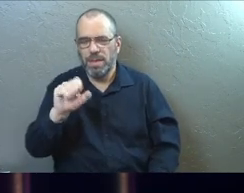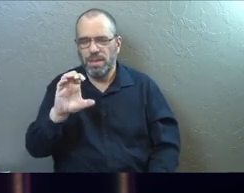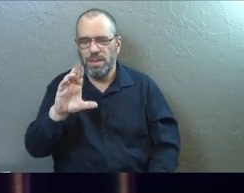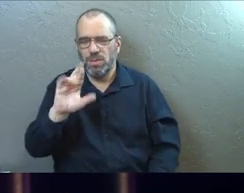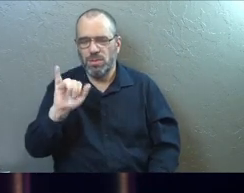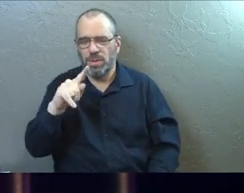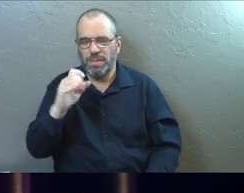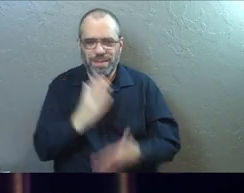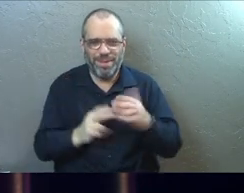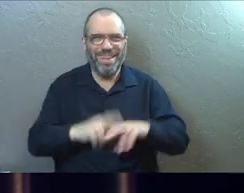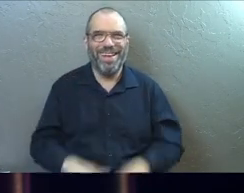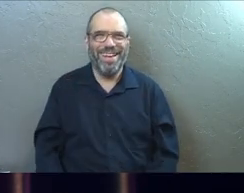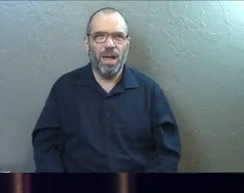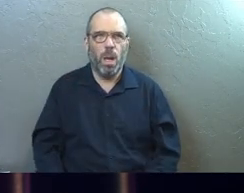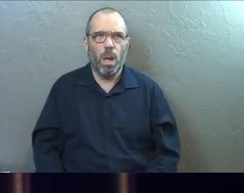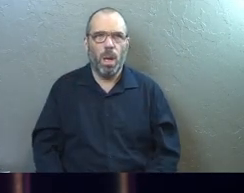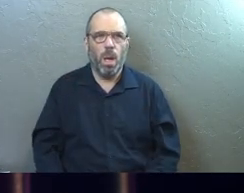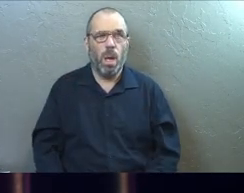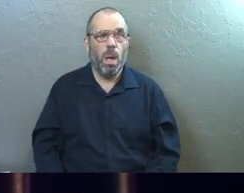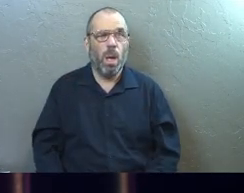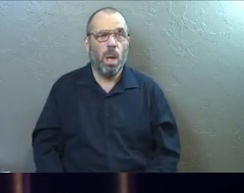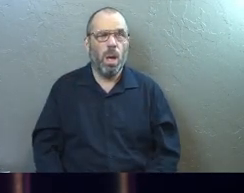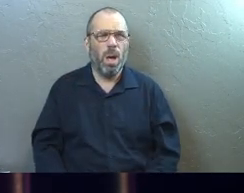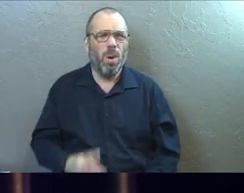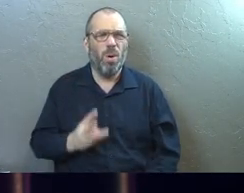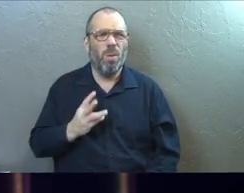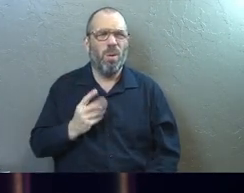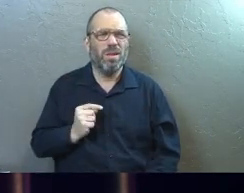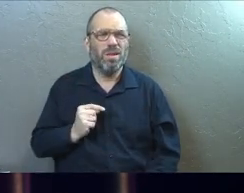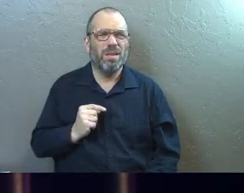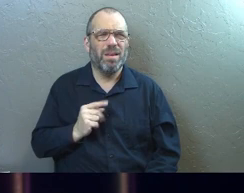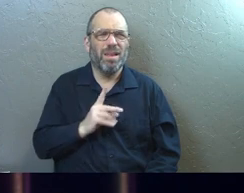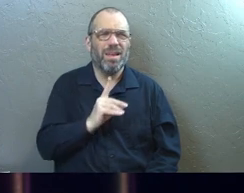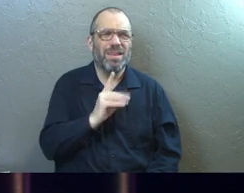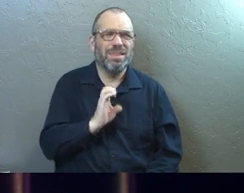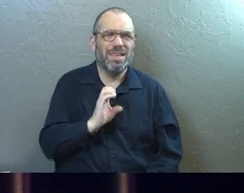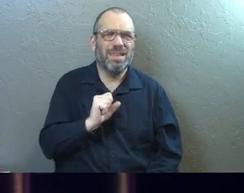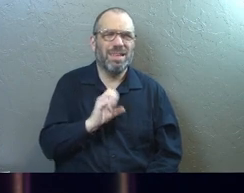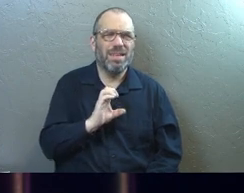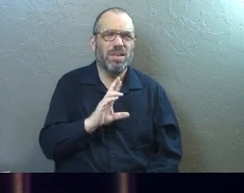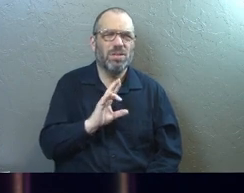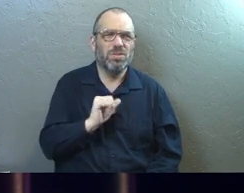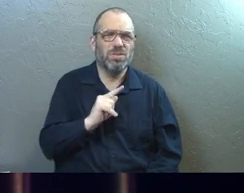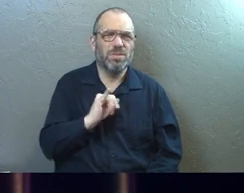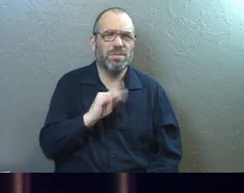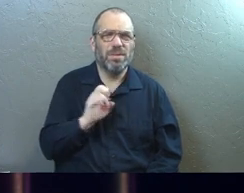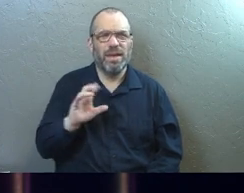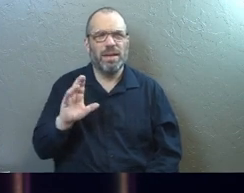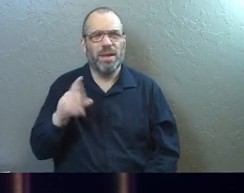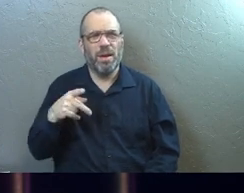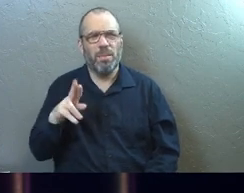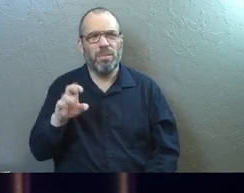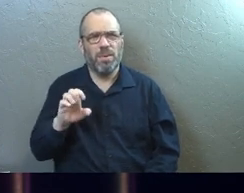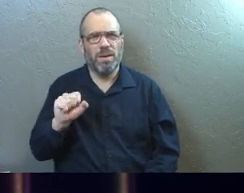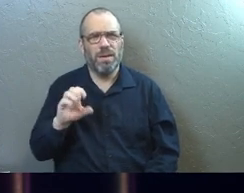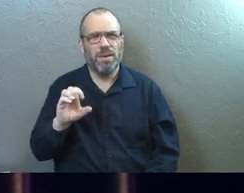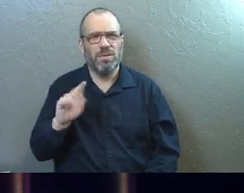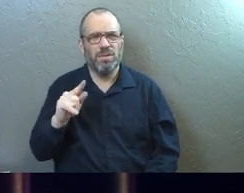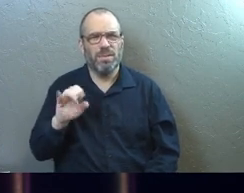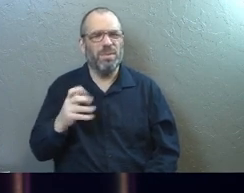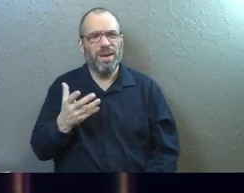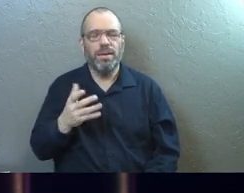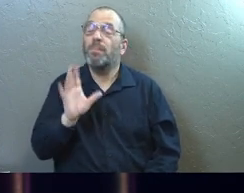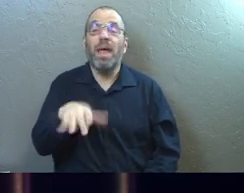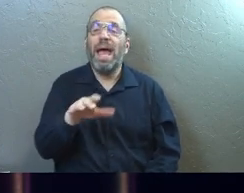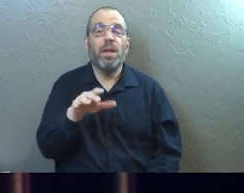that and feeling kind of lost. Here's the thing, it's okay. You have the Holy Spirit. At the end of the